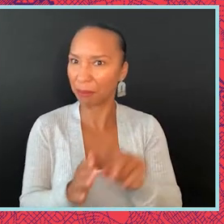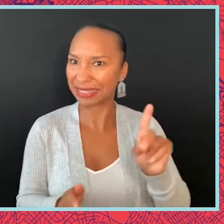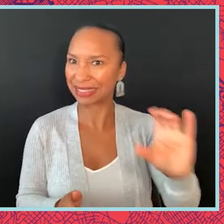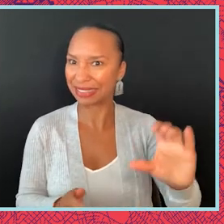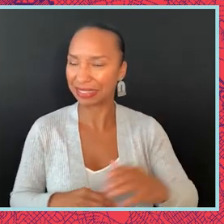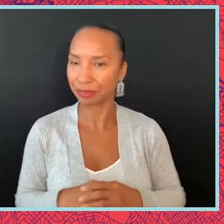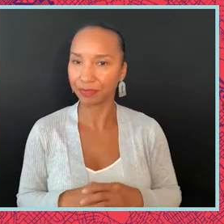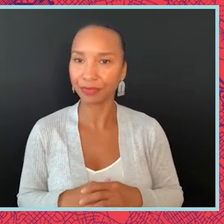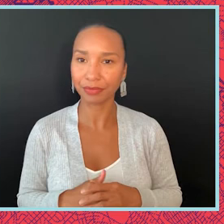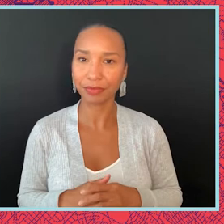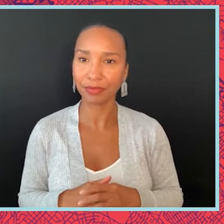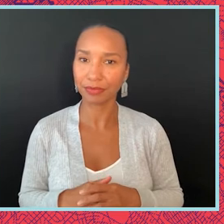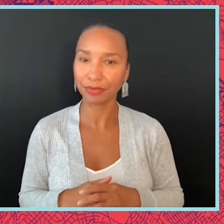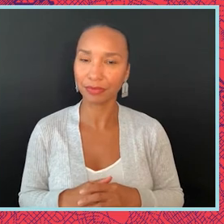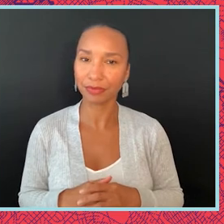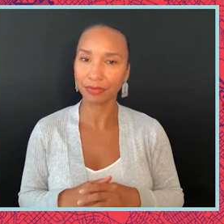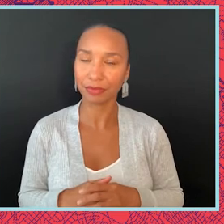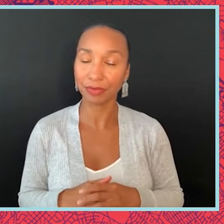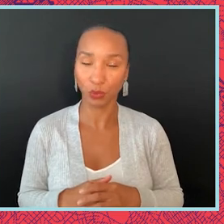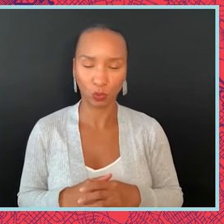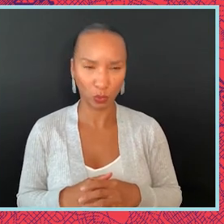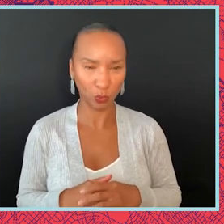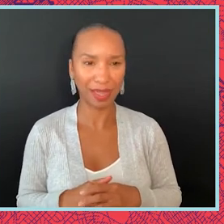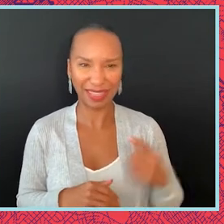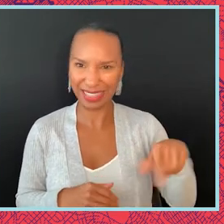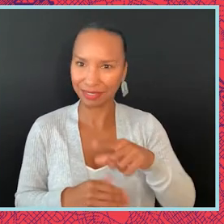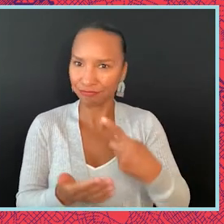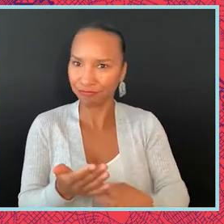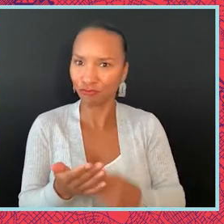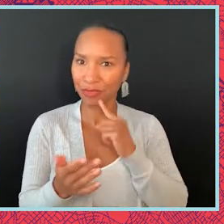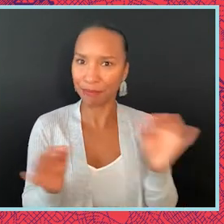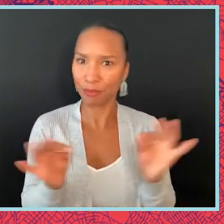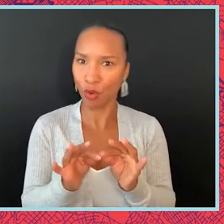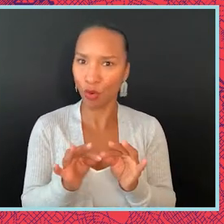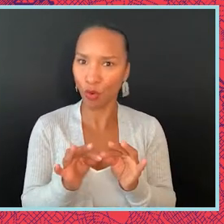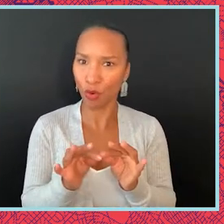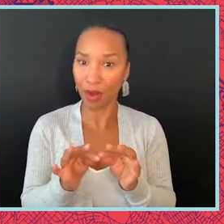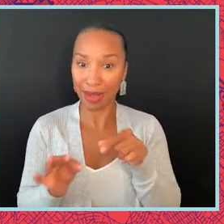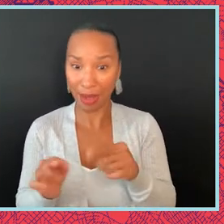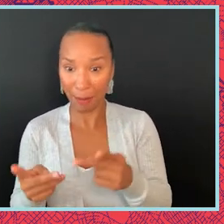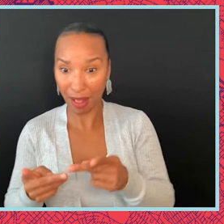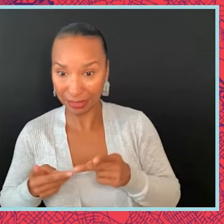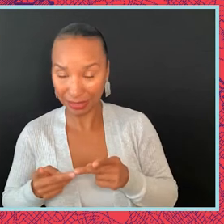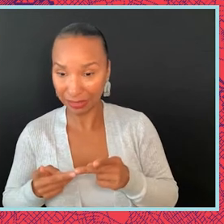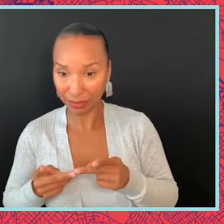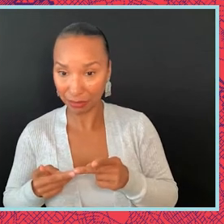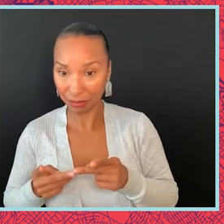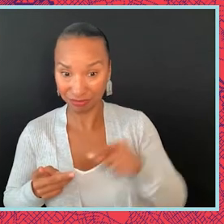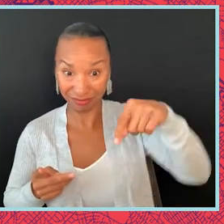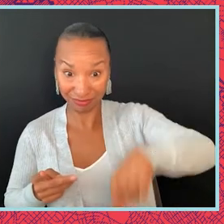District of Columbia. And so these things, you know, are very important in a place where we don't